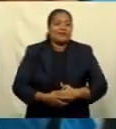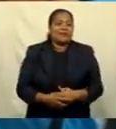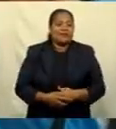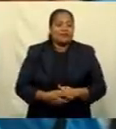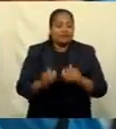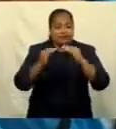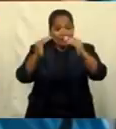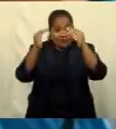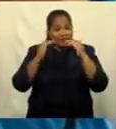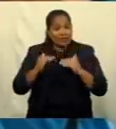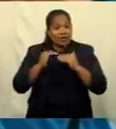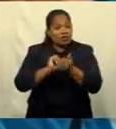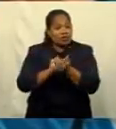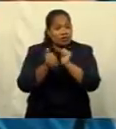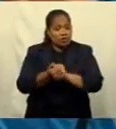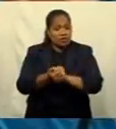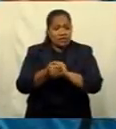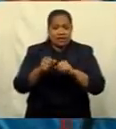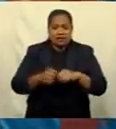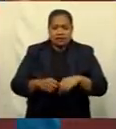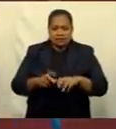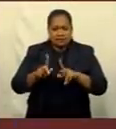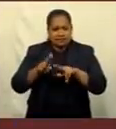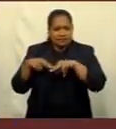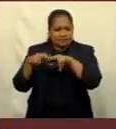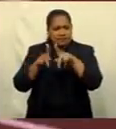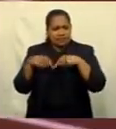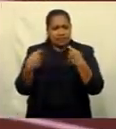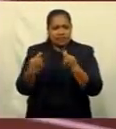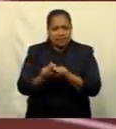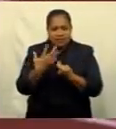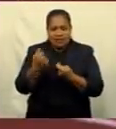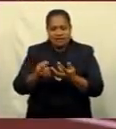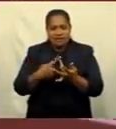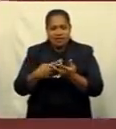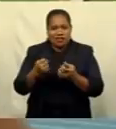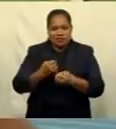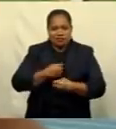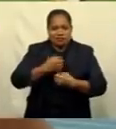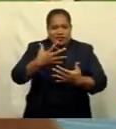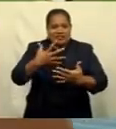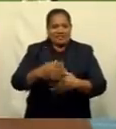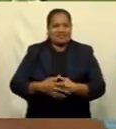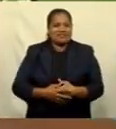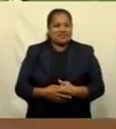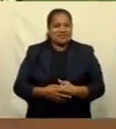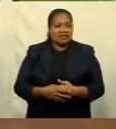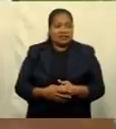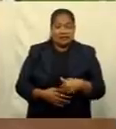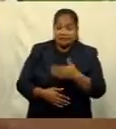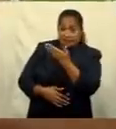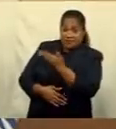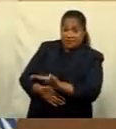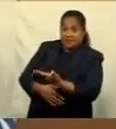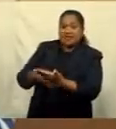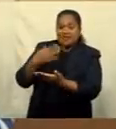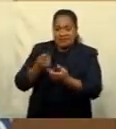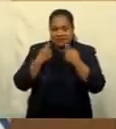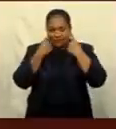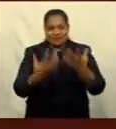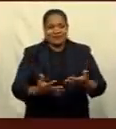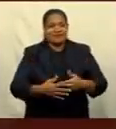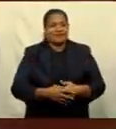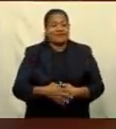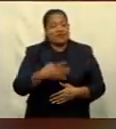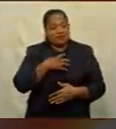And ahead in sports, Flying Fijians plan for another surprise. And Baum Bullet set for this showdown.